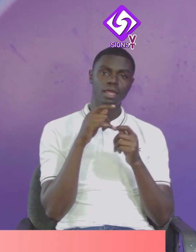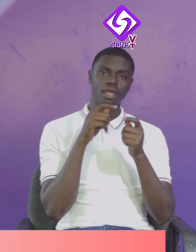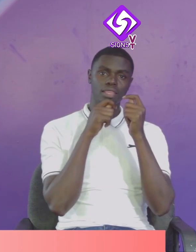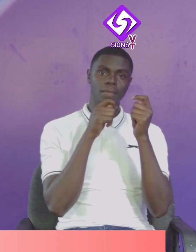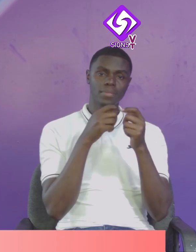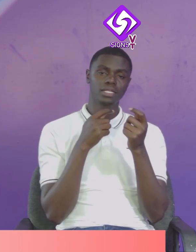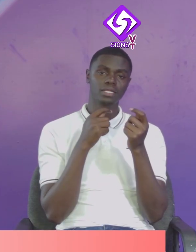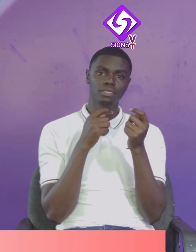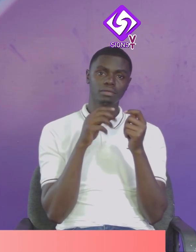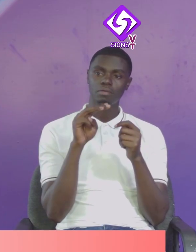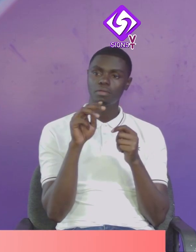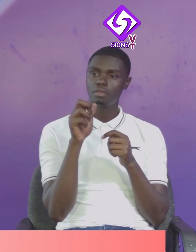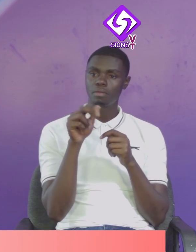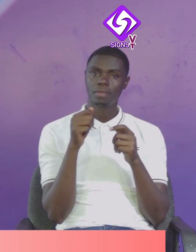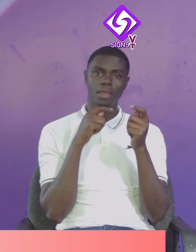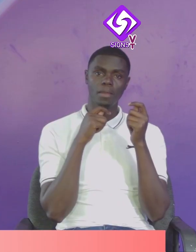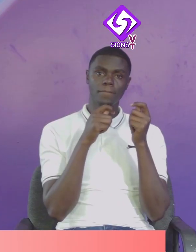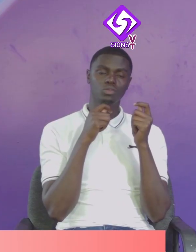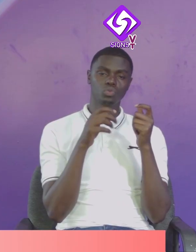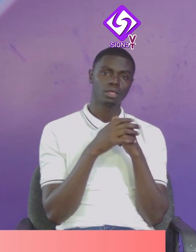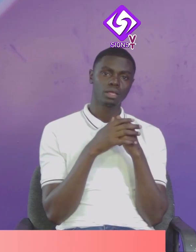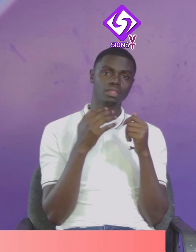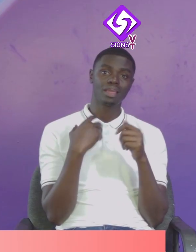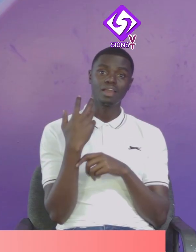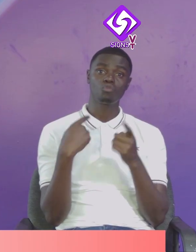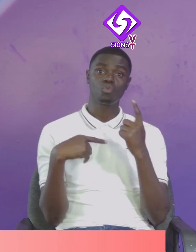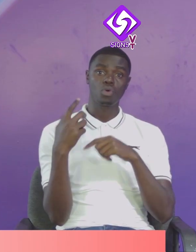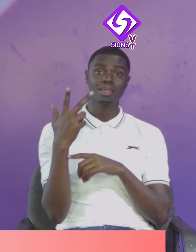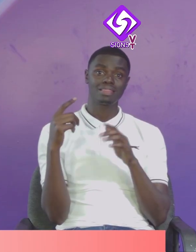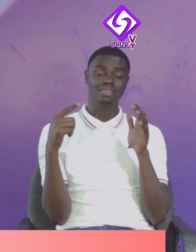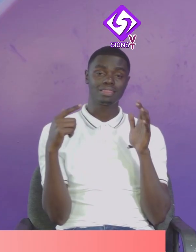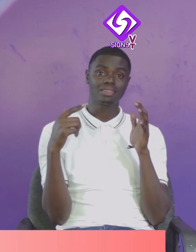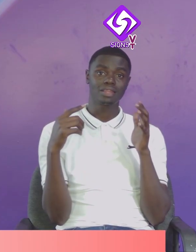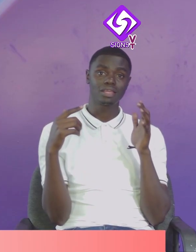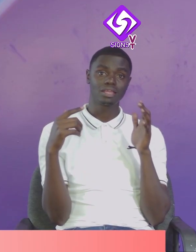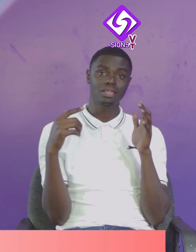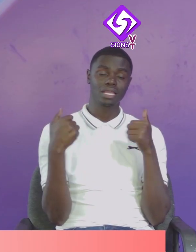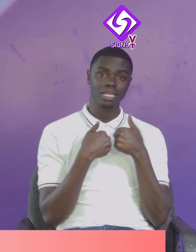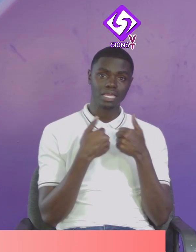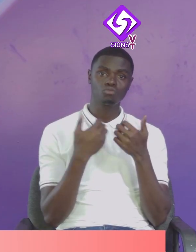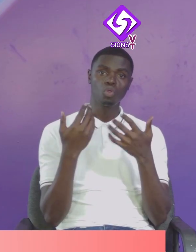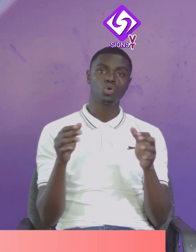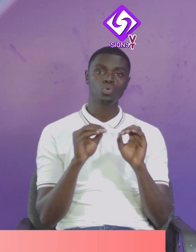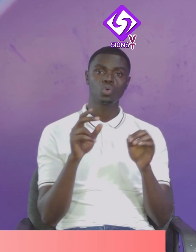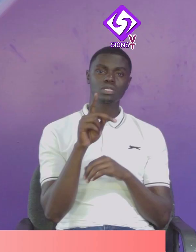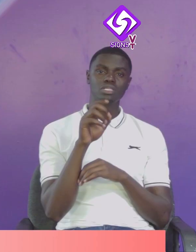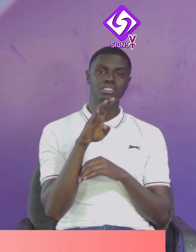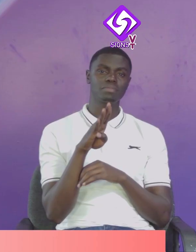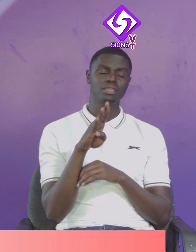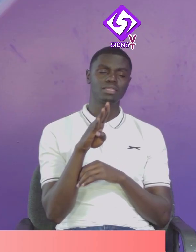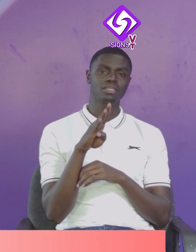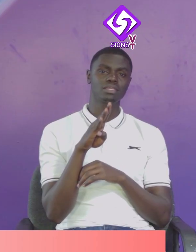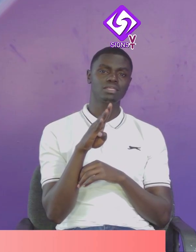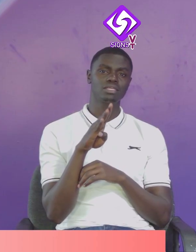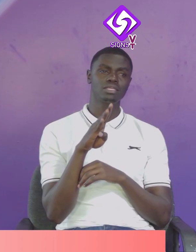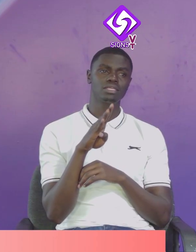they have won 2 games. They have drew 3 games. No losses for them. But for KCB now, a side that is very shaky.